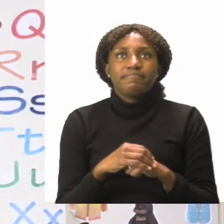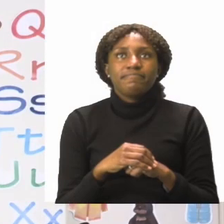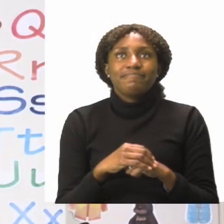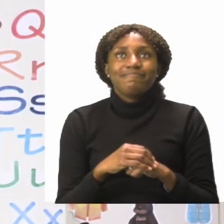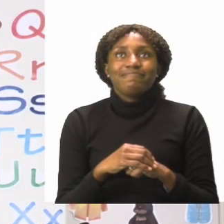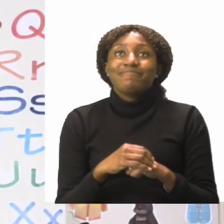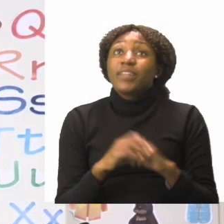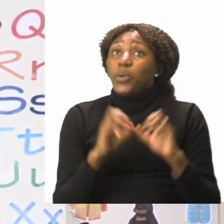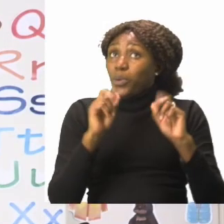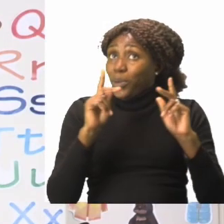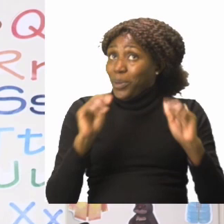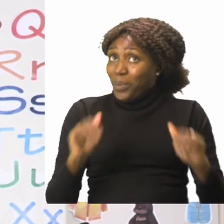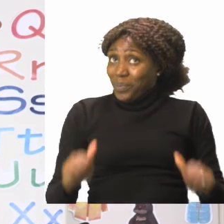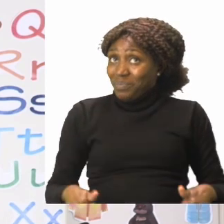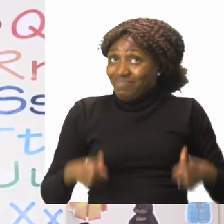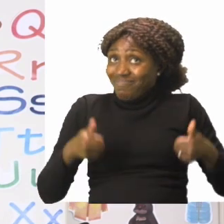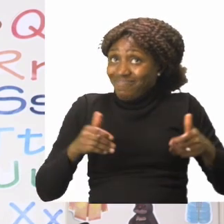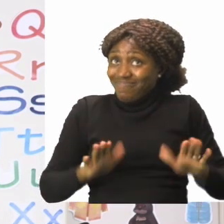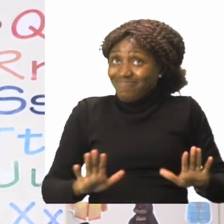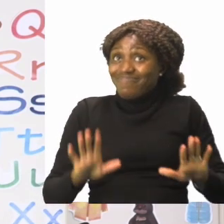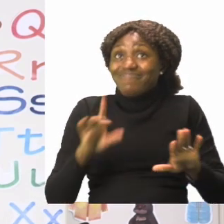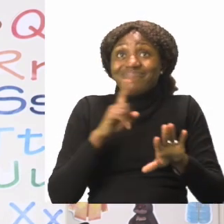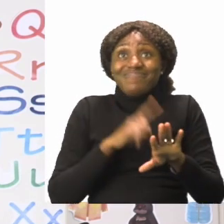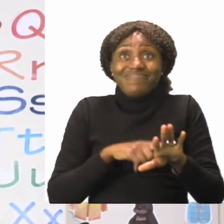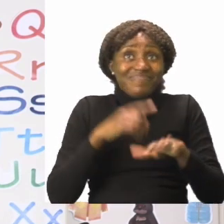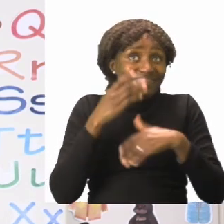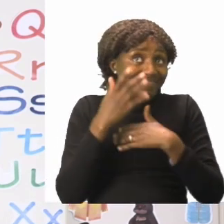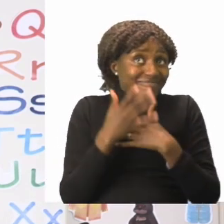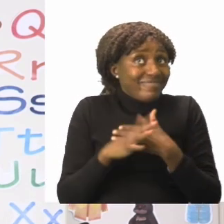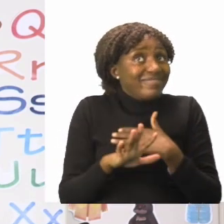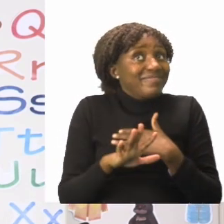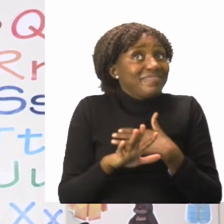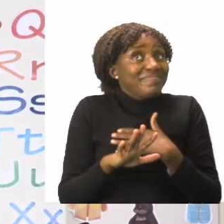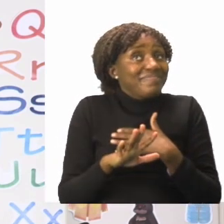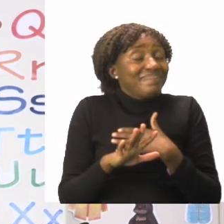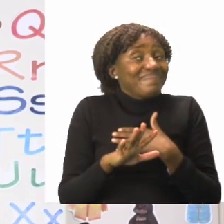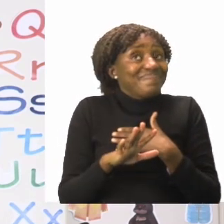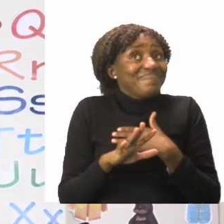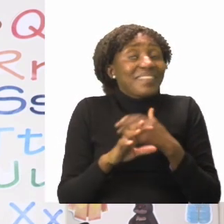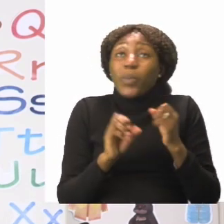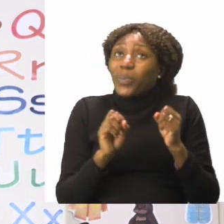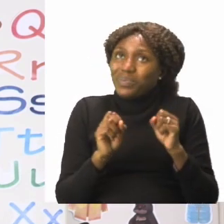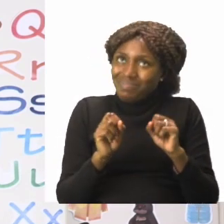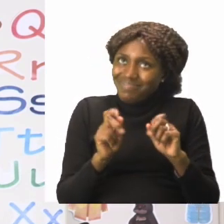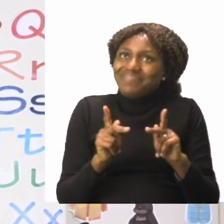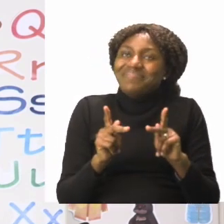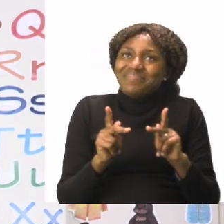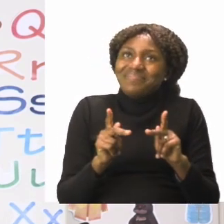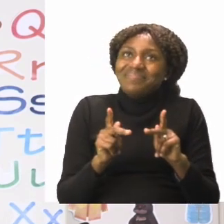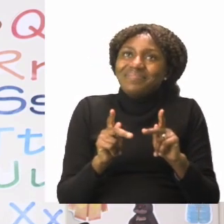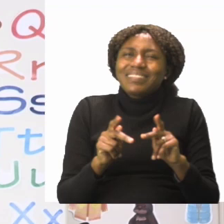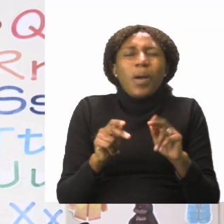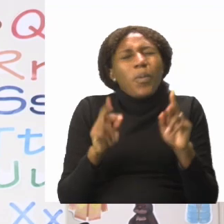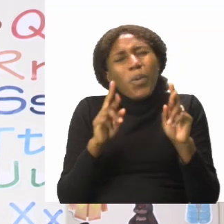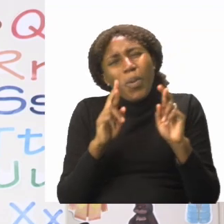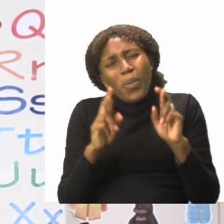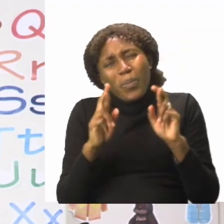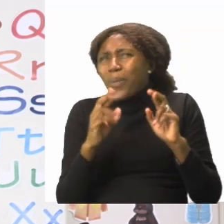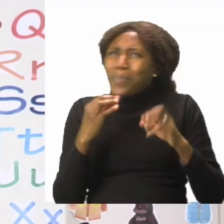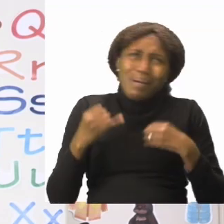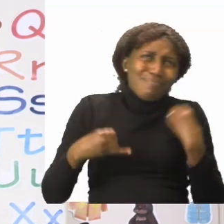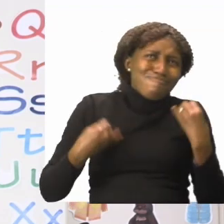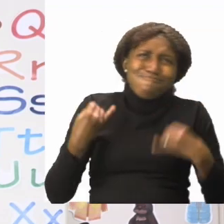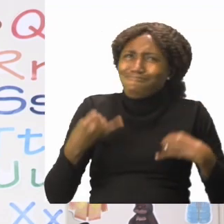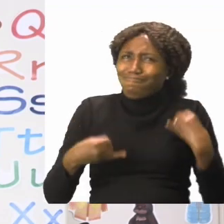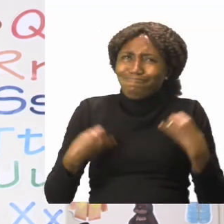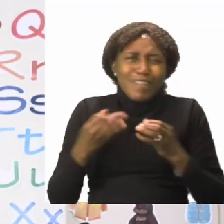Boys and girls, it's now time to end our lesson. And I hope you had so much